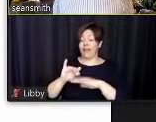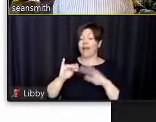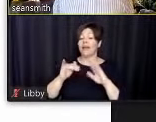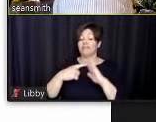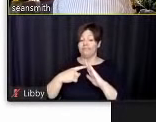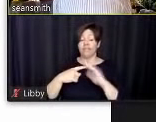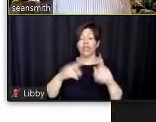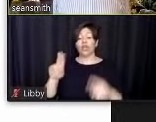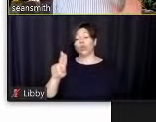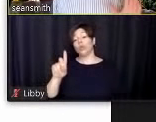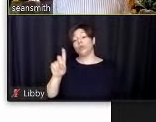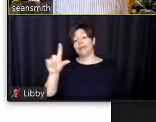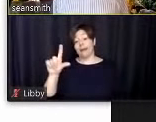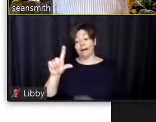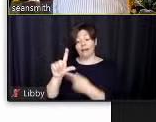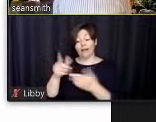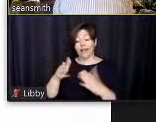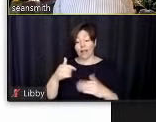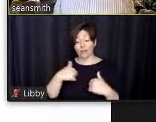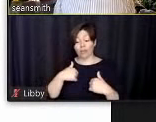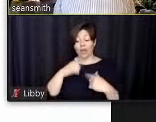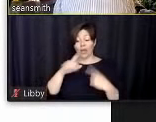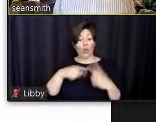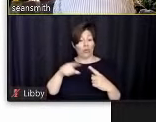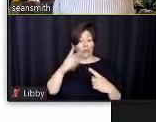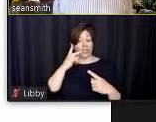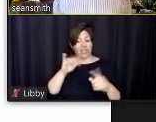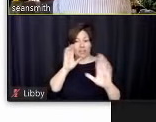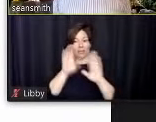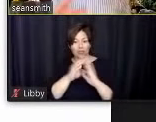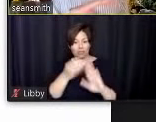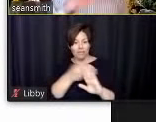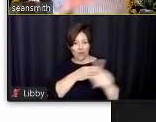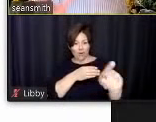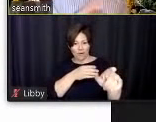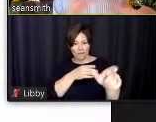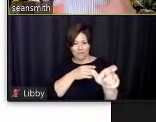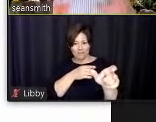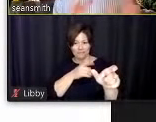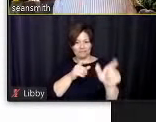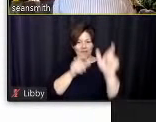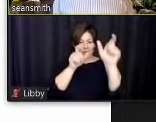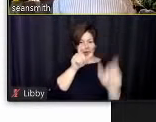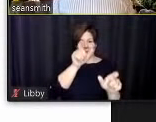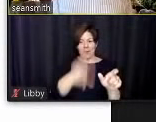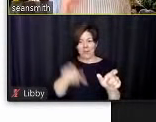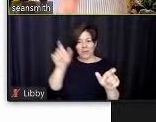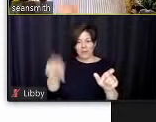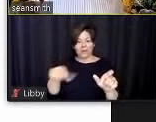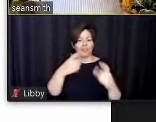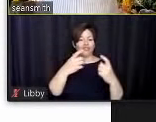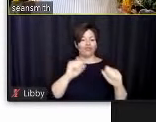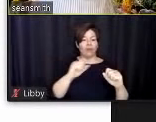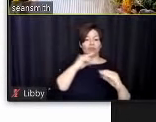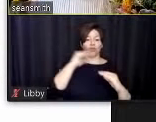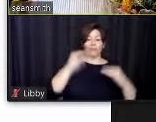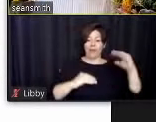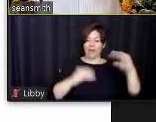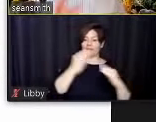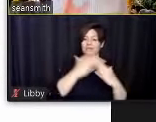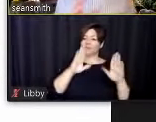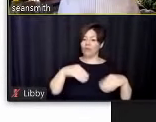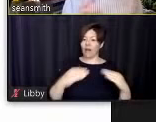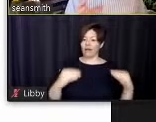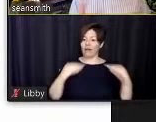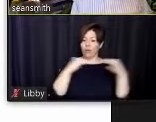allows me to do is, and you've seen these pictures before, where we're trying to balance things out, we're trying to provide some equity, and